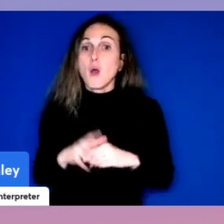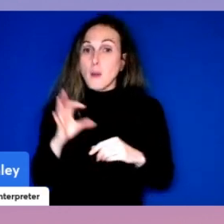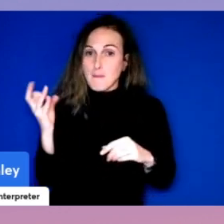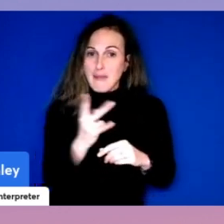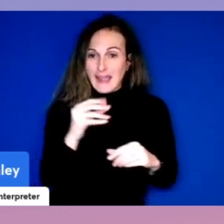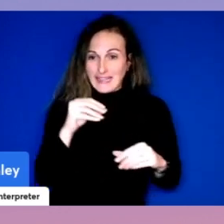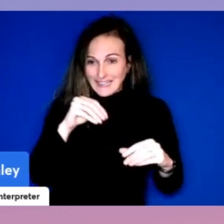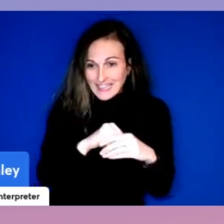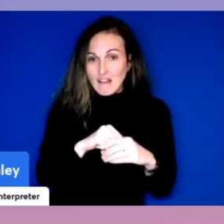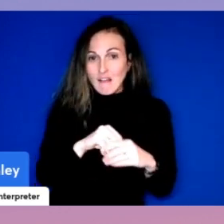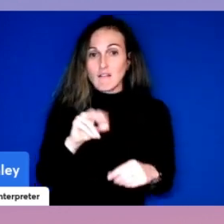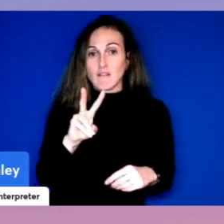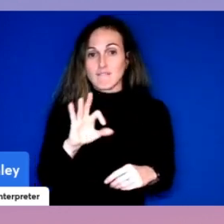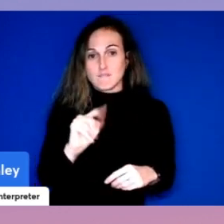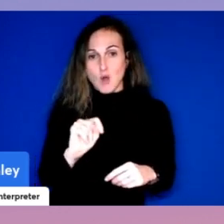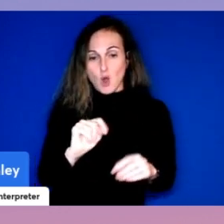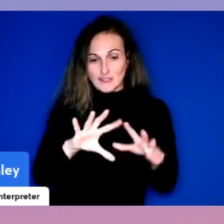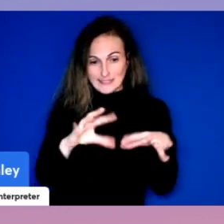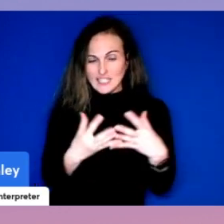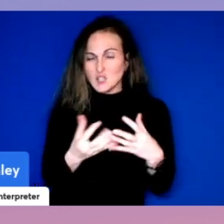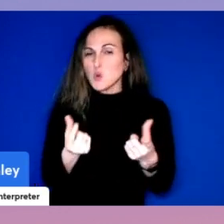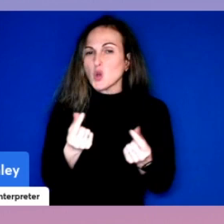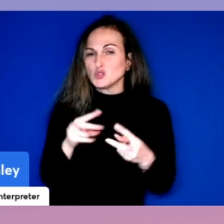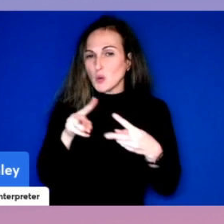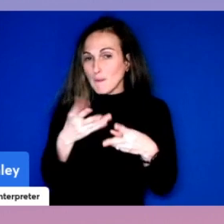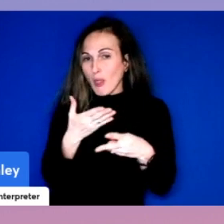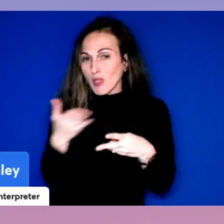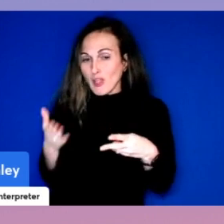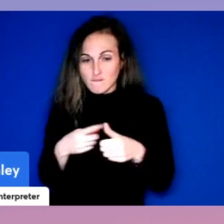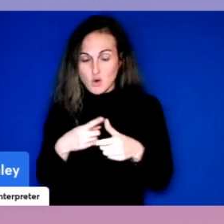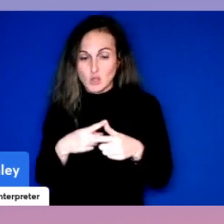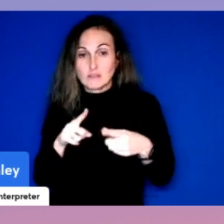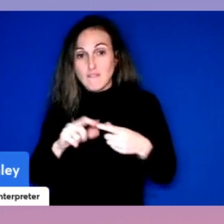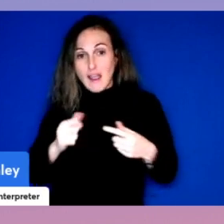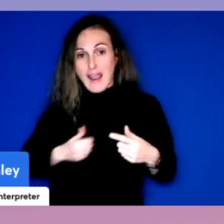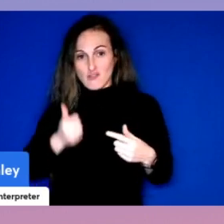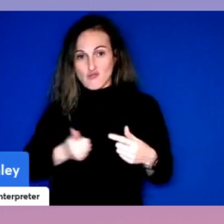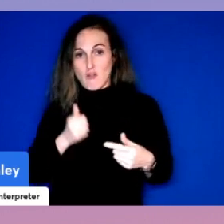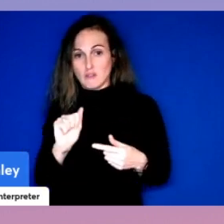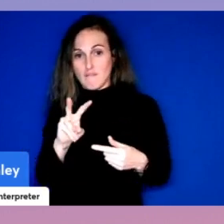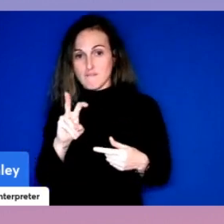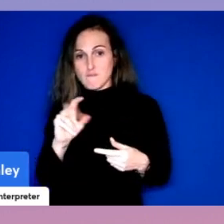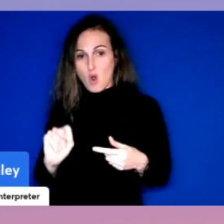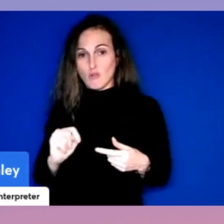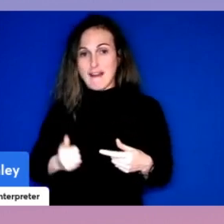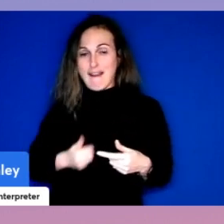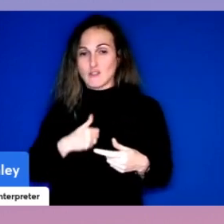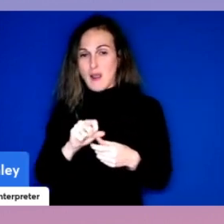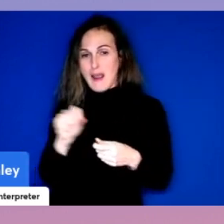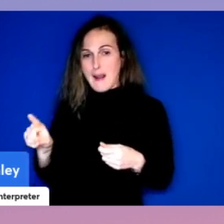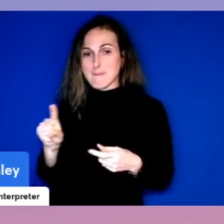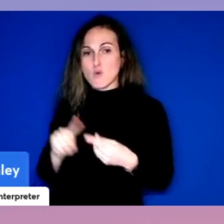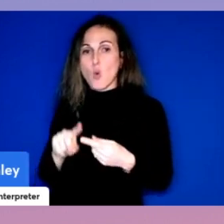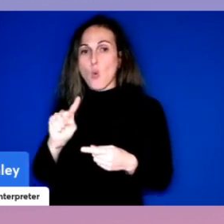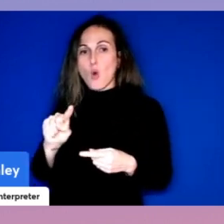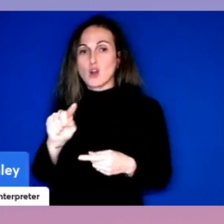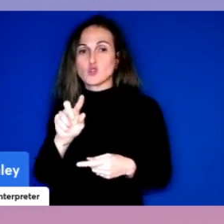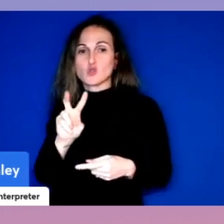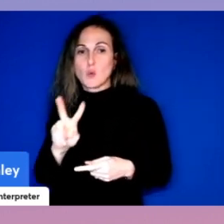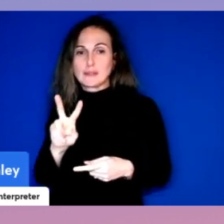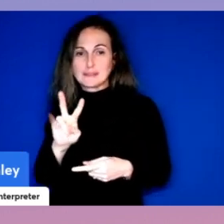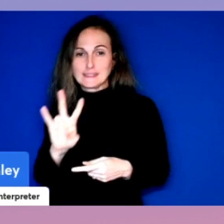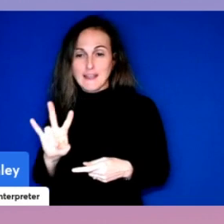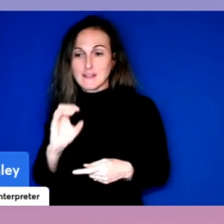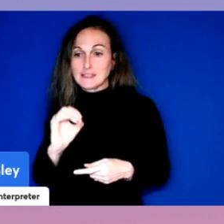Vault container, and we're going to do a couple of things. You need to export the address, the Vault address, to 127.0.0.1 on